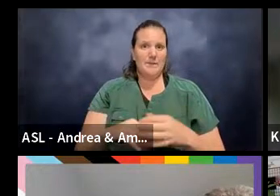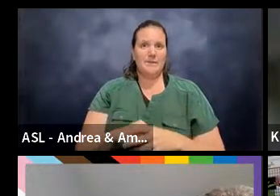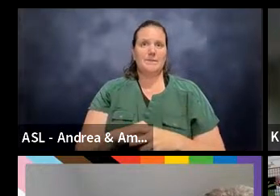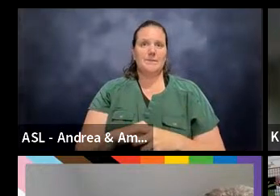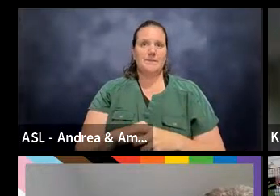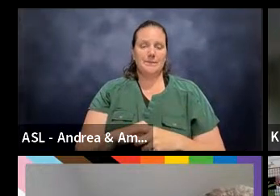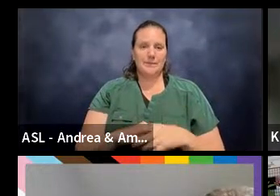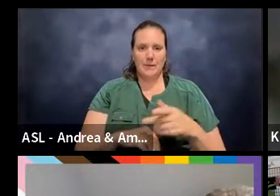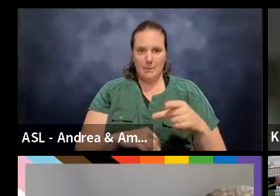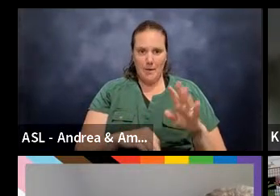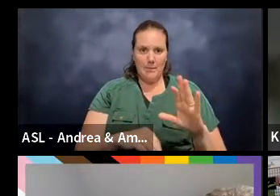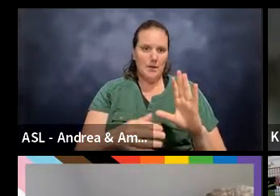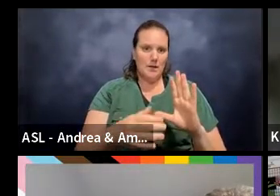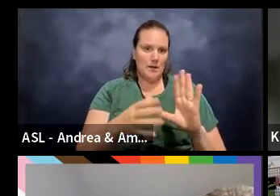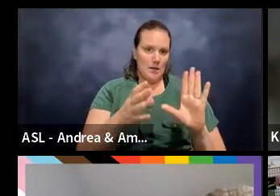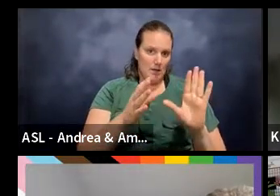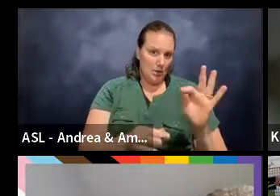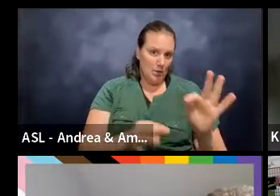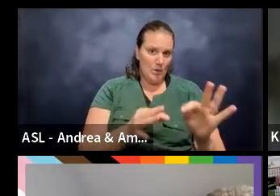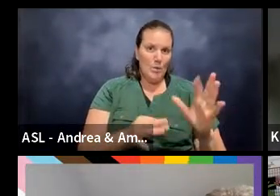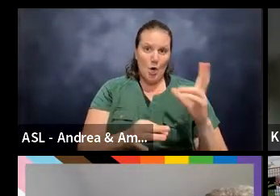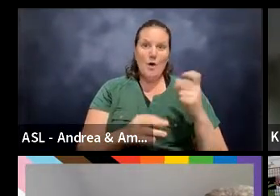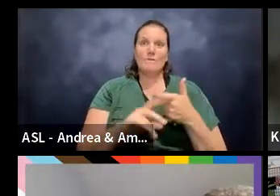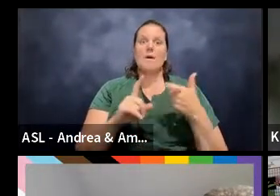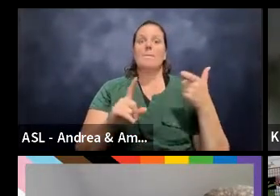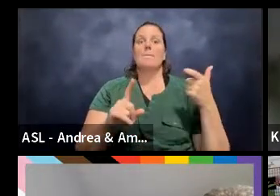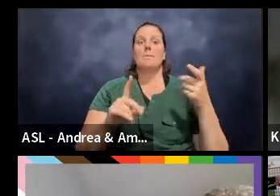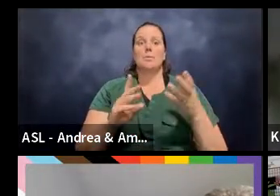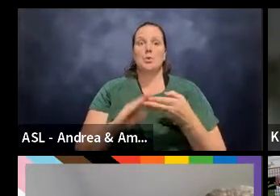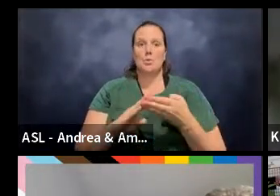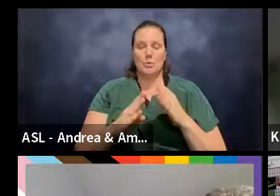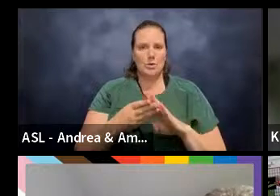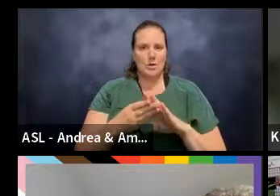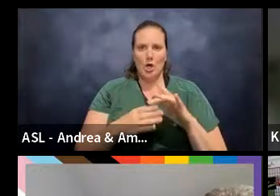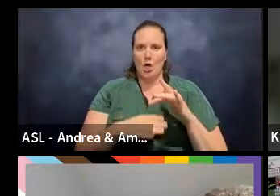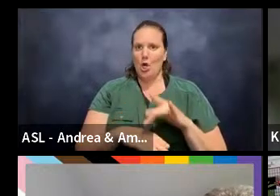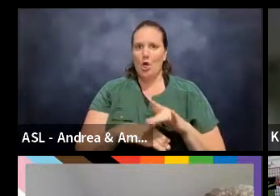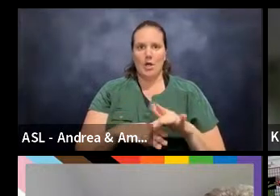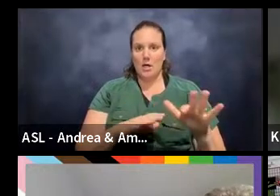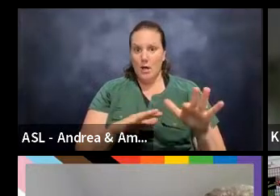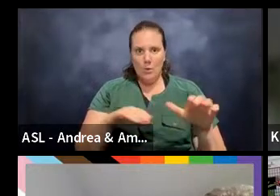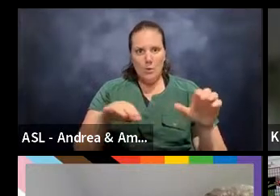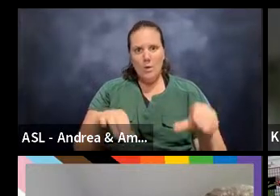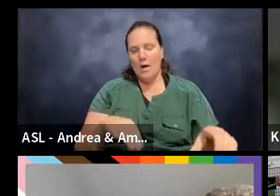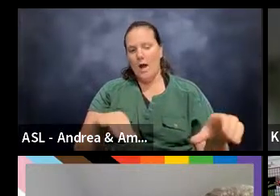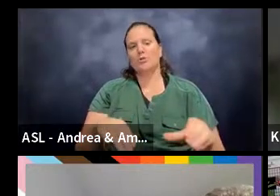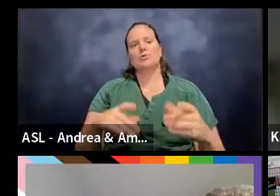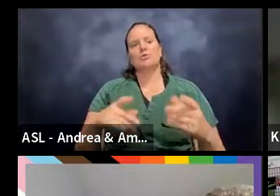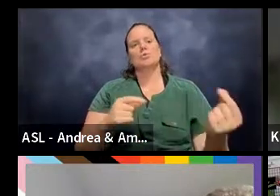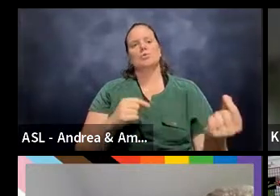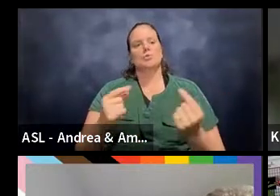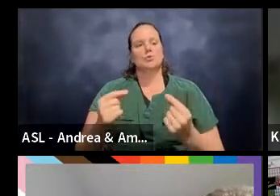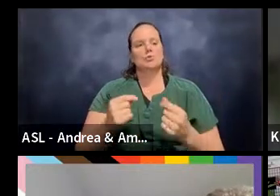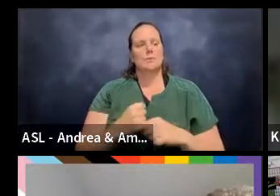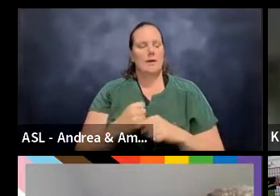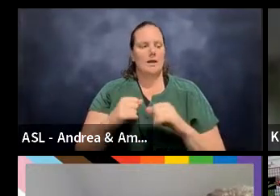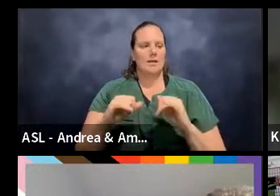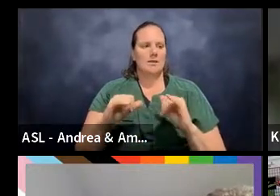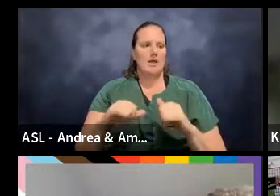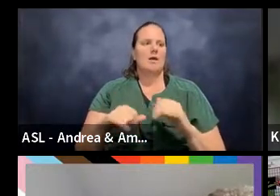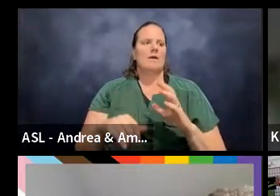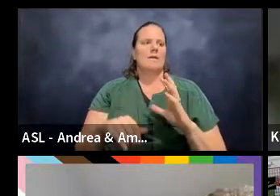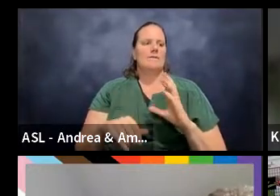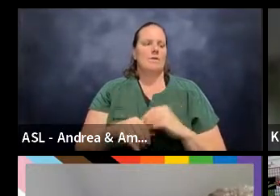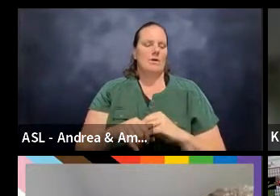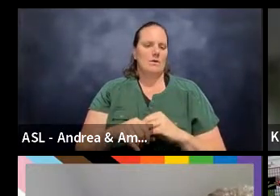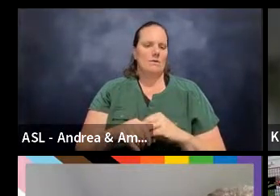a public hearing, we heard it from the community early on, and we took action to make that as part of